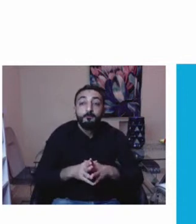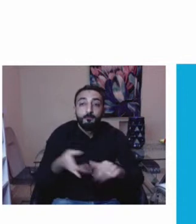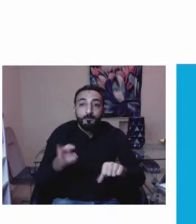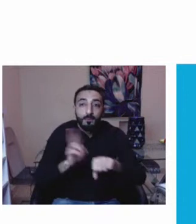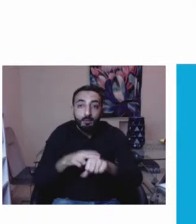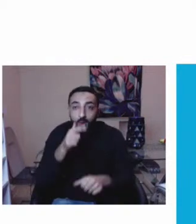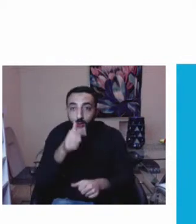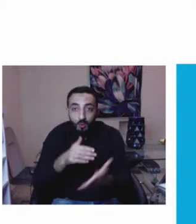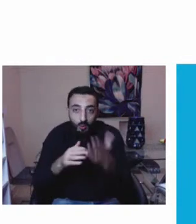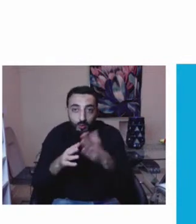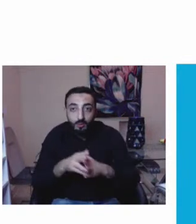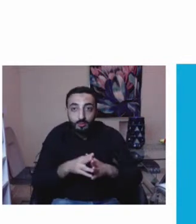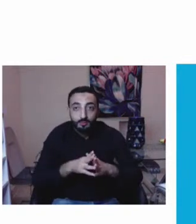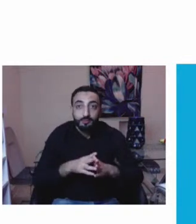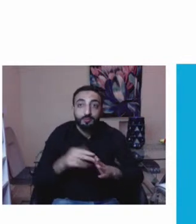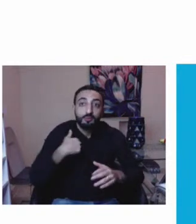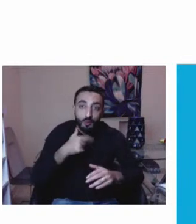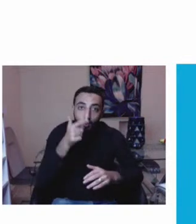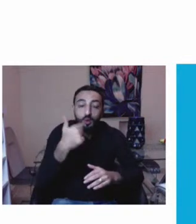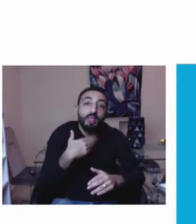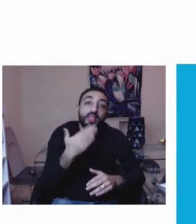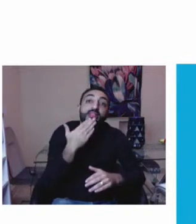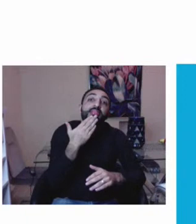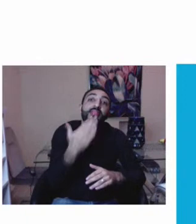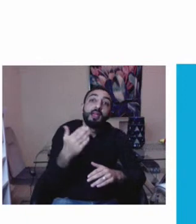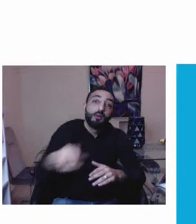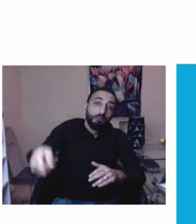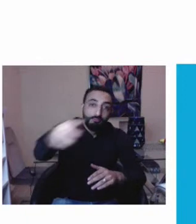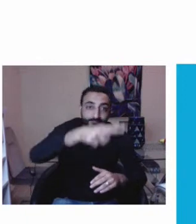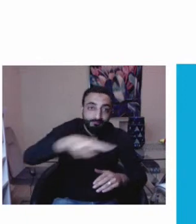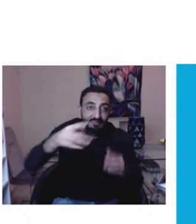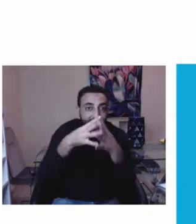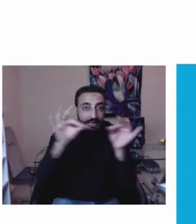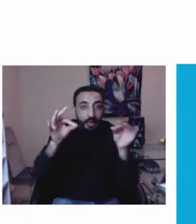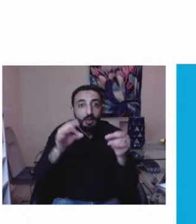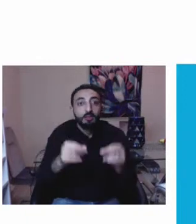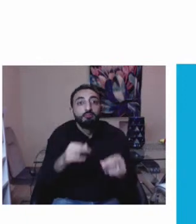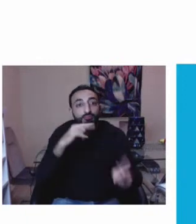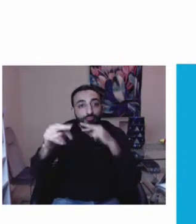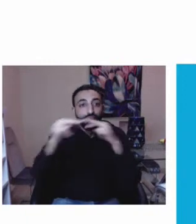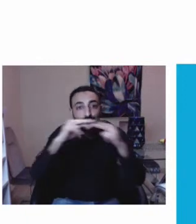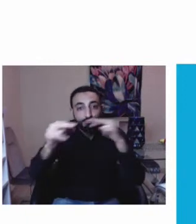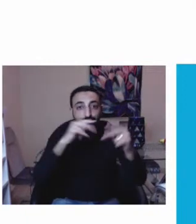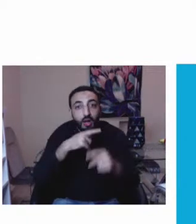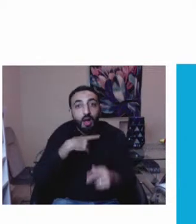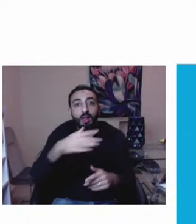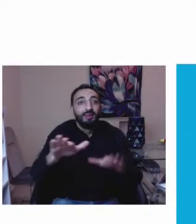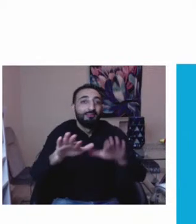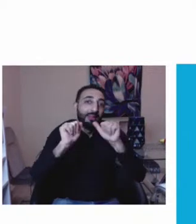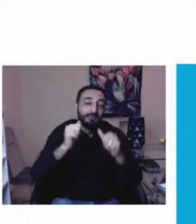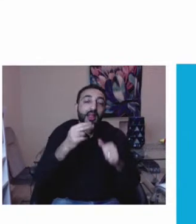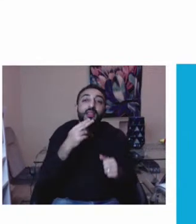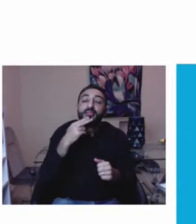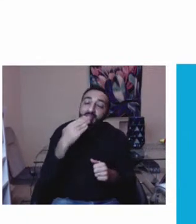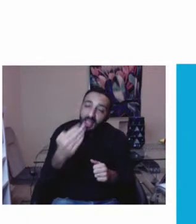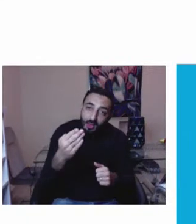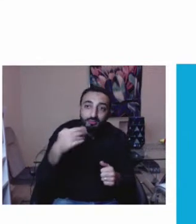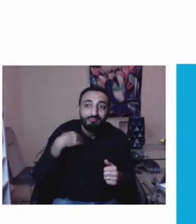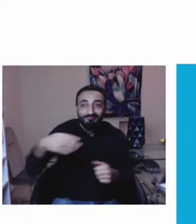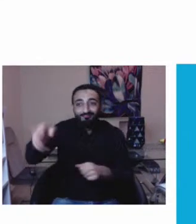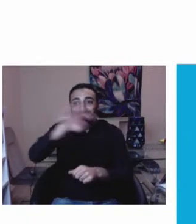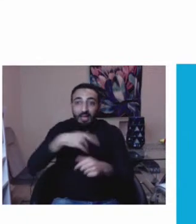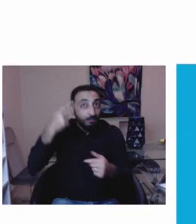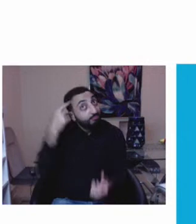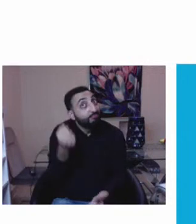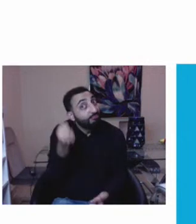speakers for sharing their valuable contributions so far, and noting it's almost time for the day to conclude, I